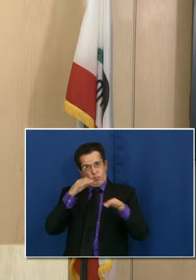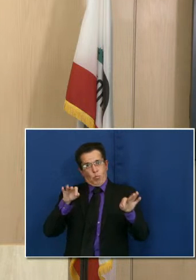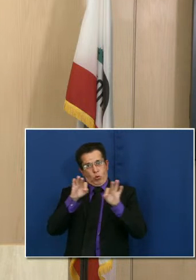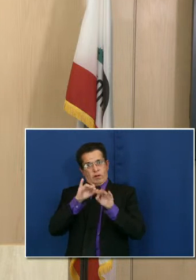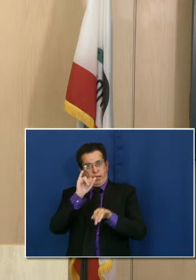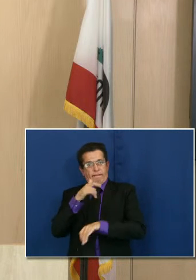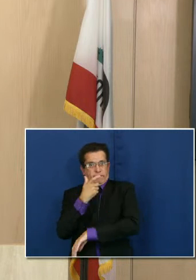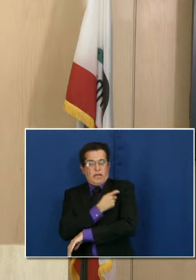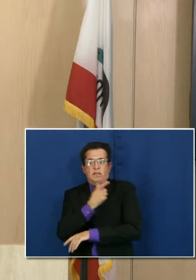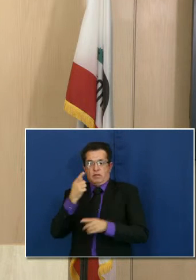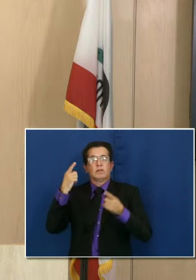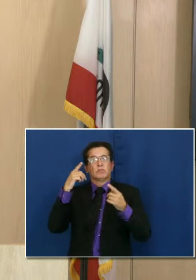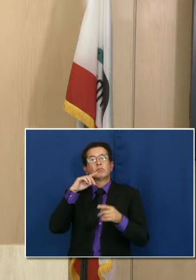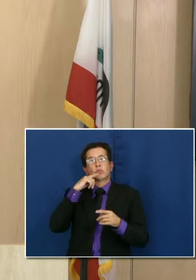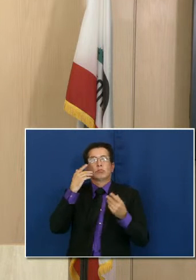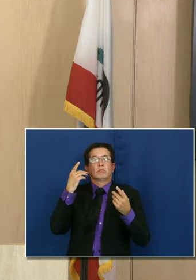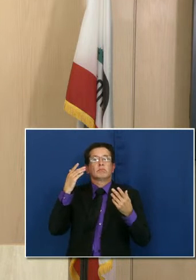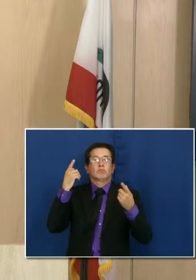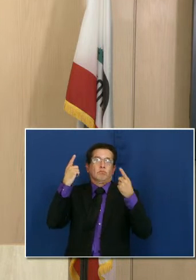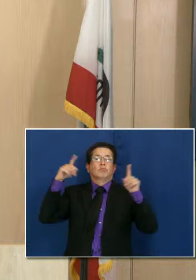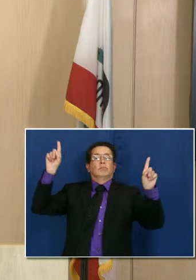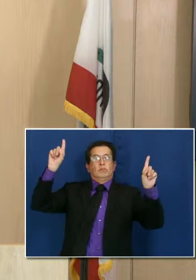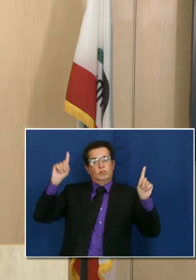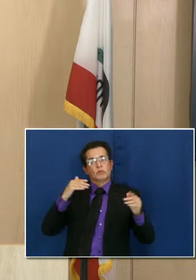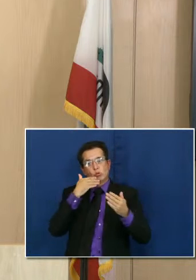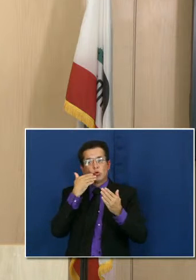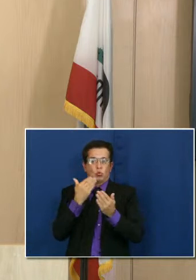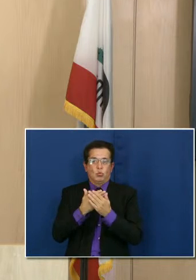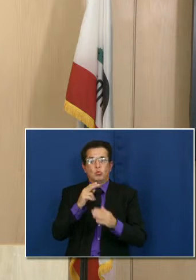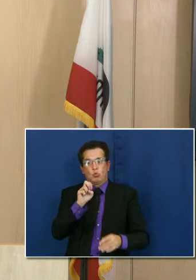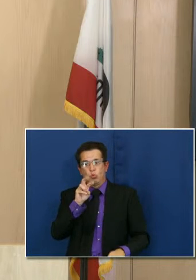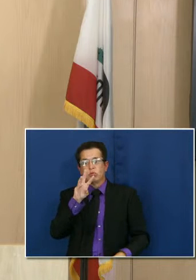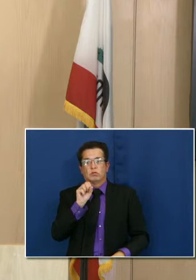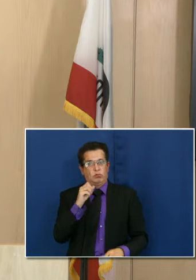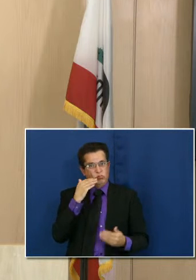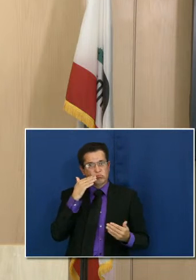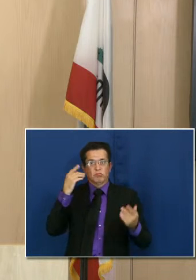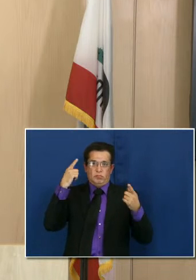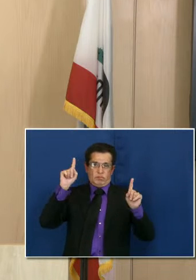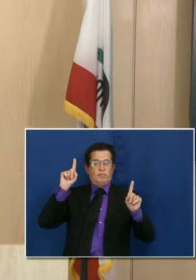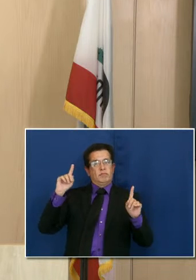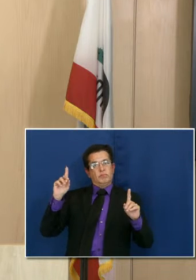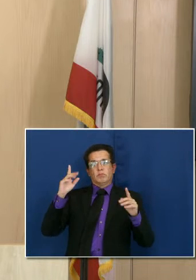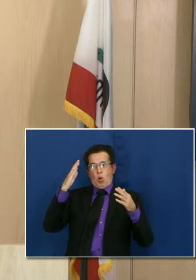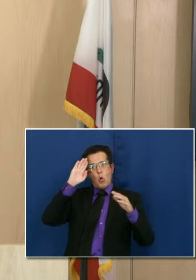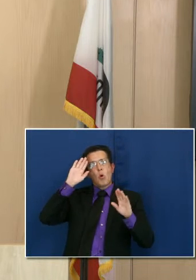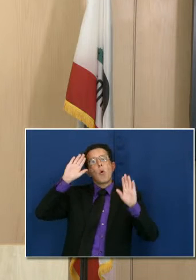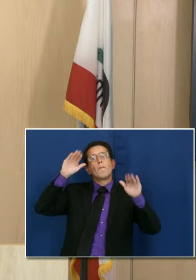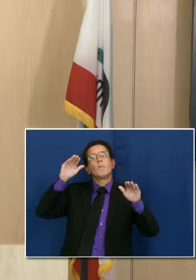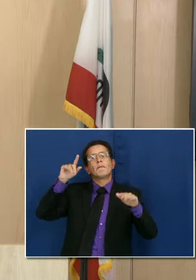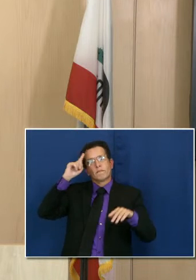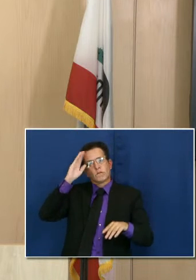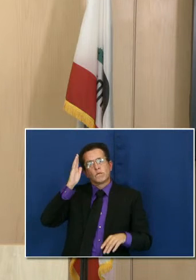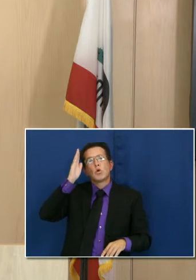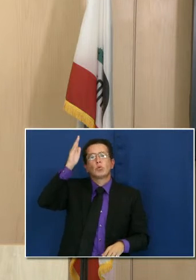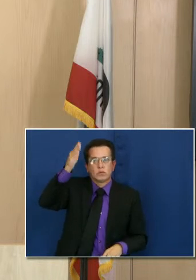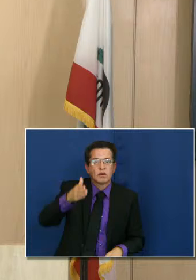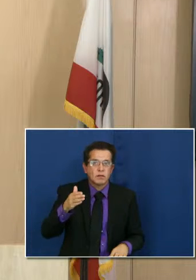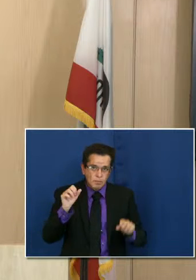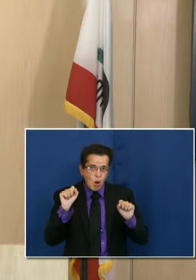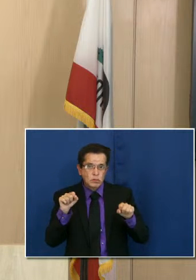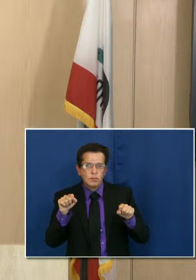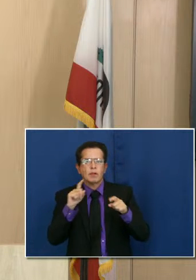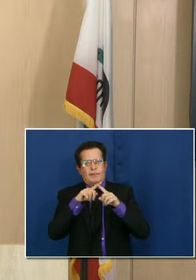is encouraging, and it should be a sign to all of us that there is hope on the horizon, but it is going to take significant